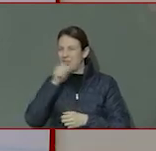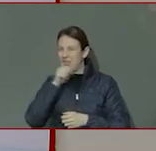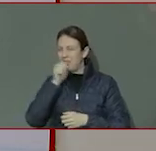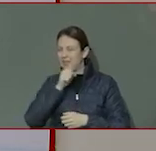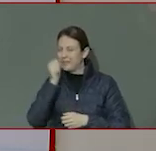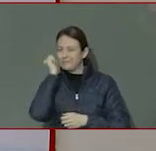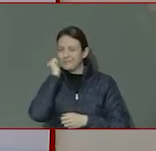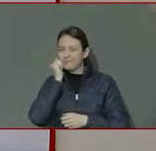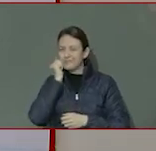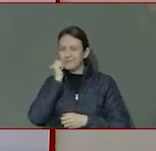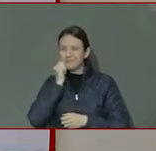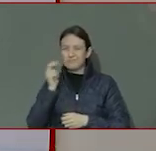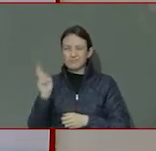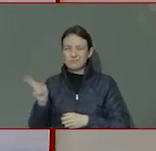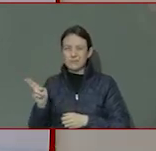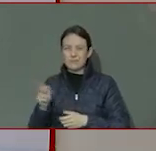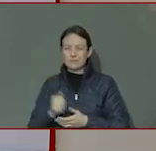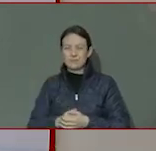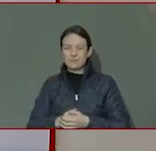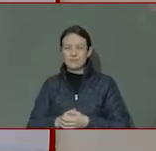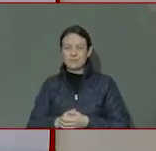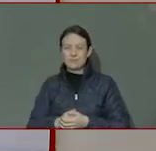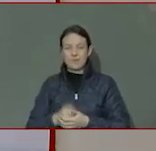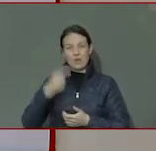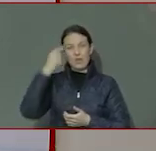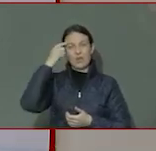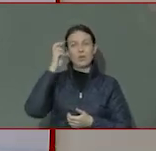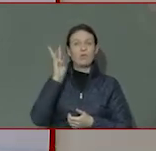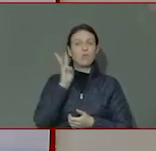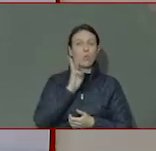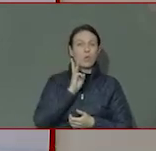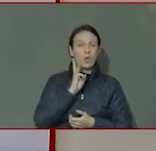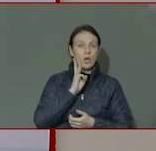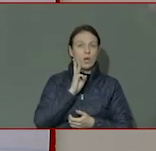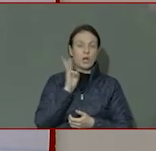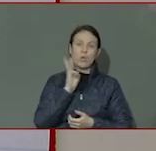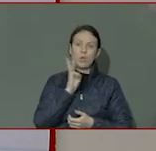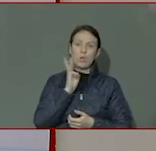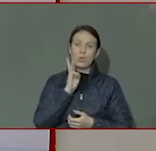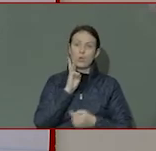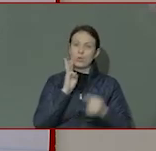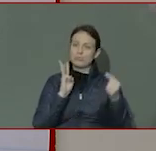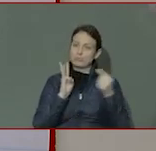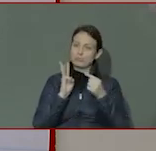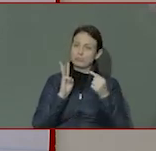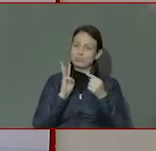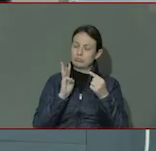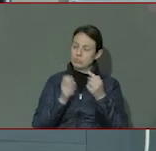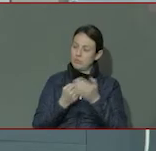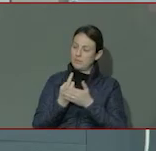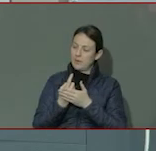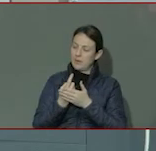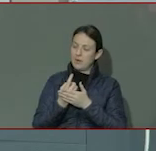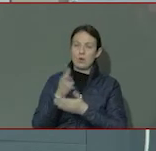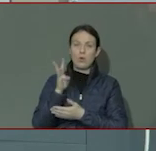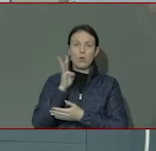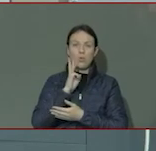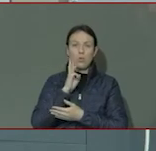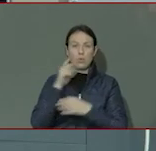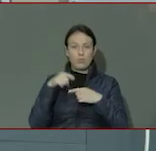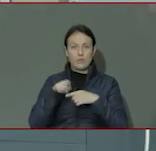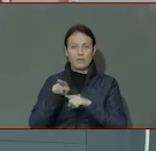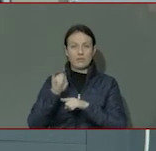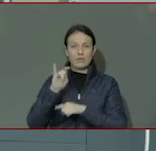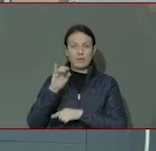let's think of water. What happens to water? Water auto-ionizes and it